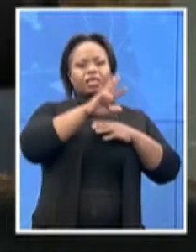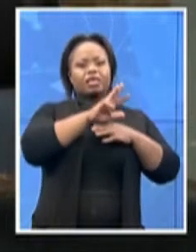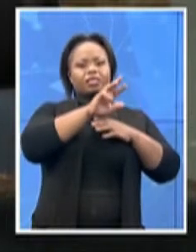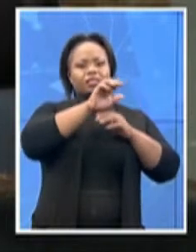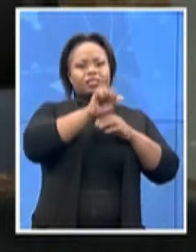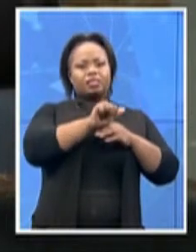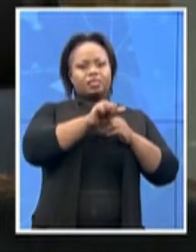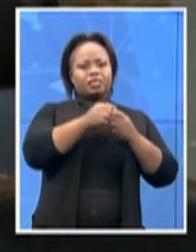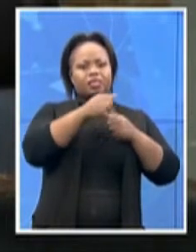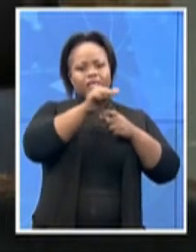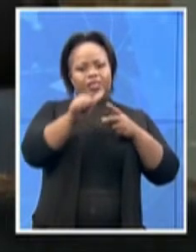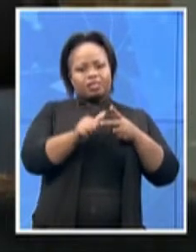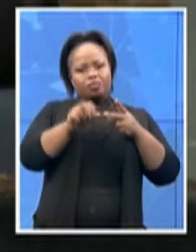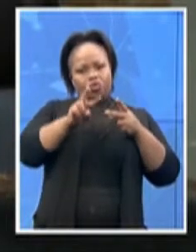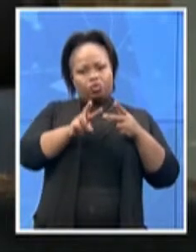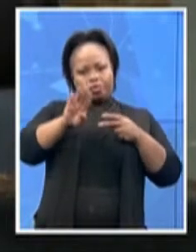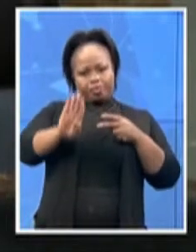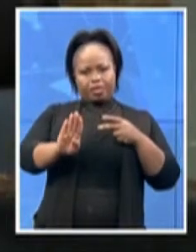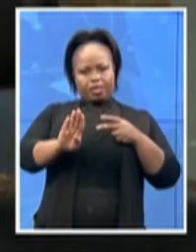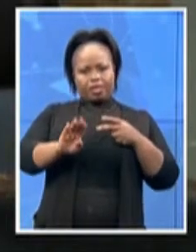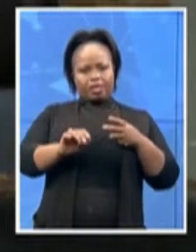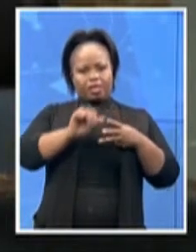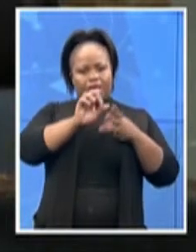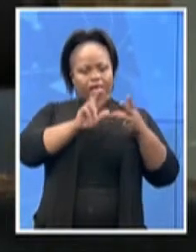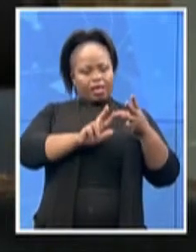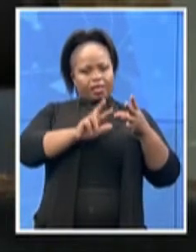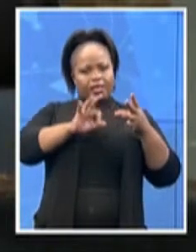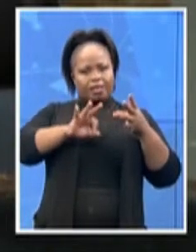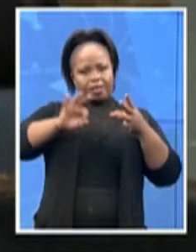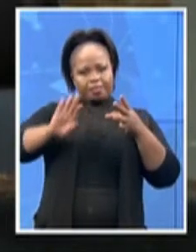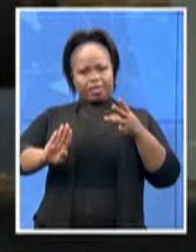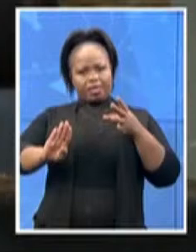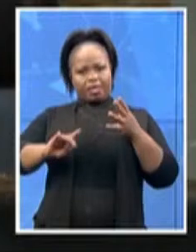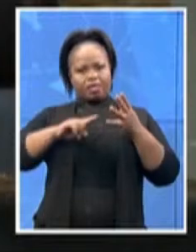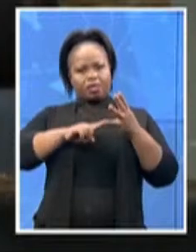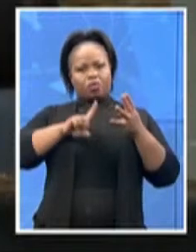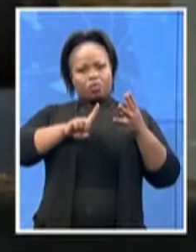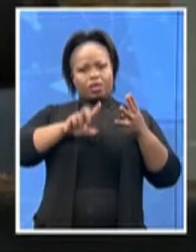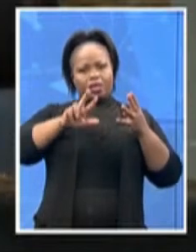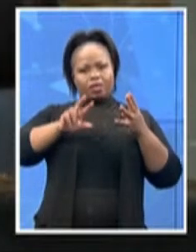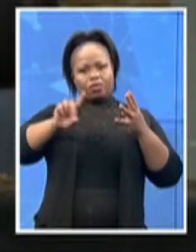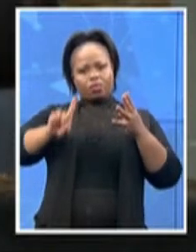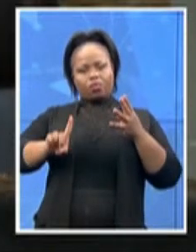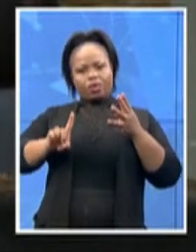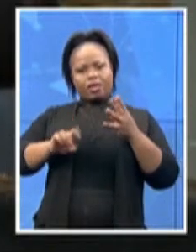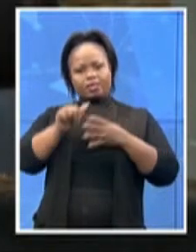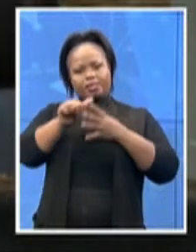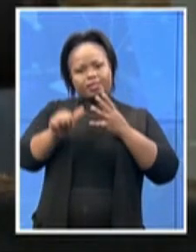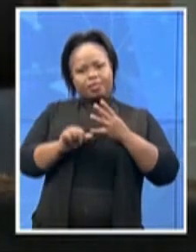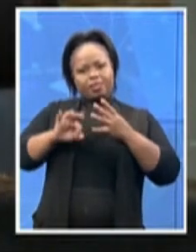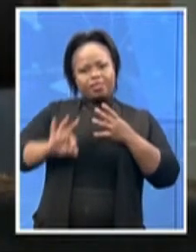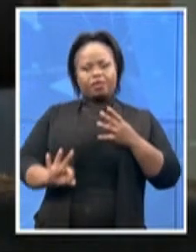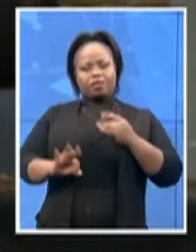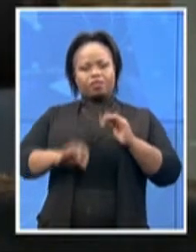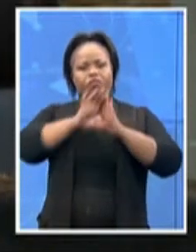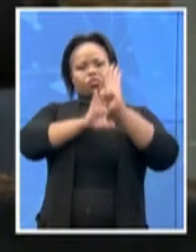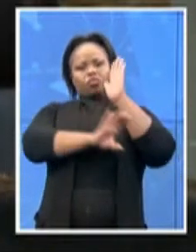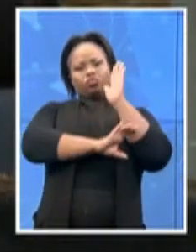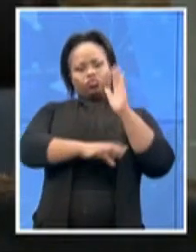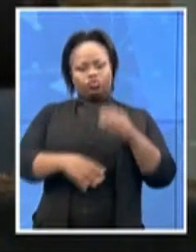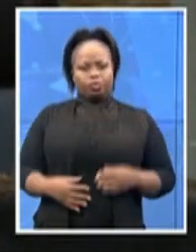83b, and 181 sub 3 of the Constitution, and the values